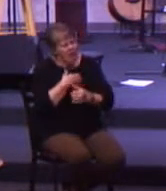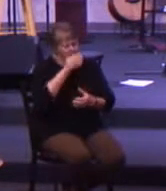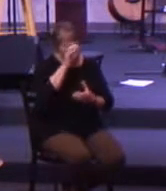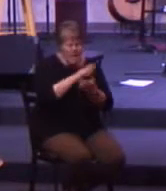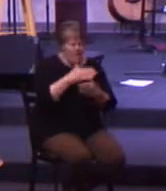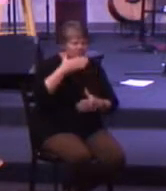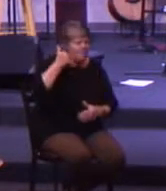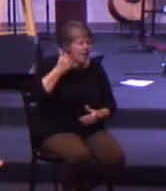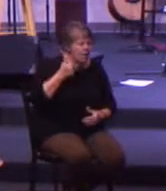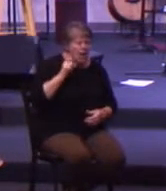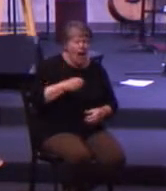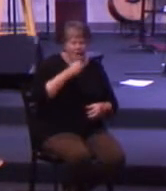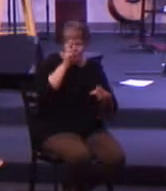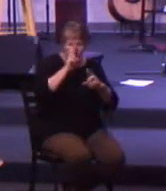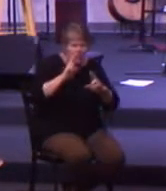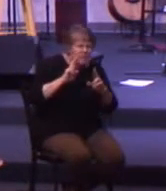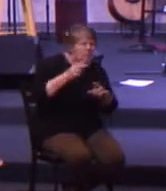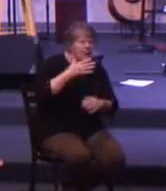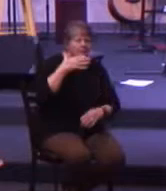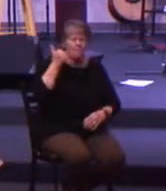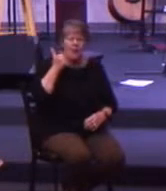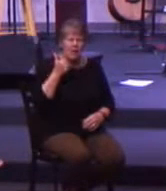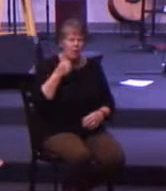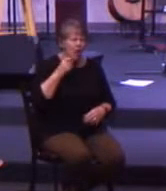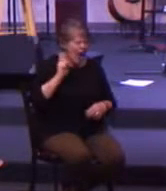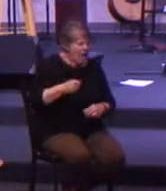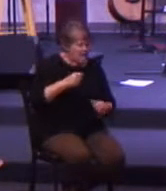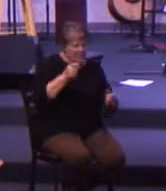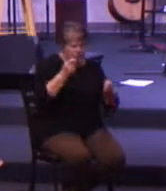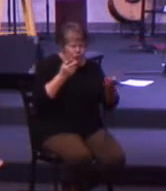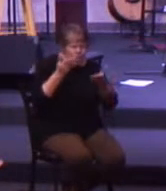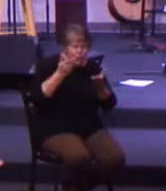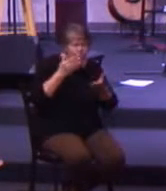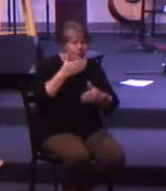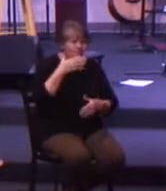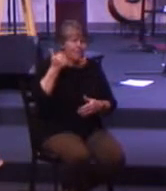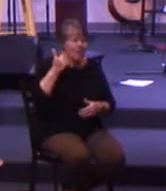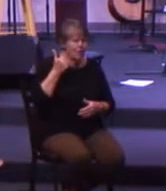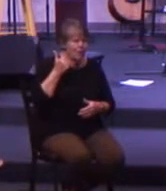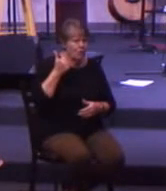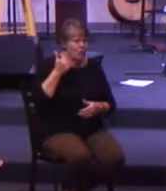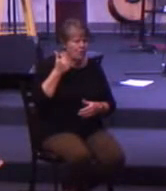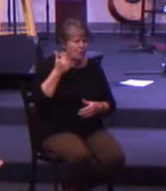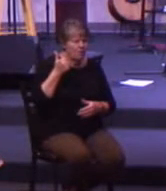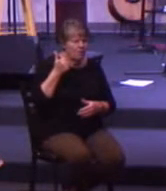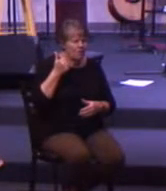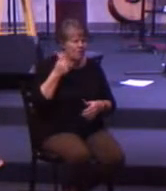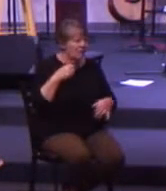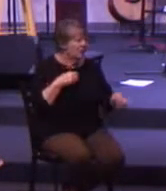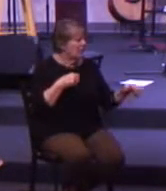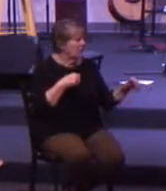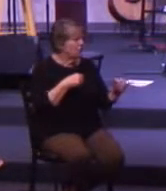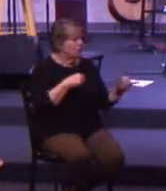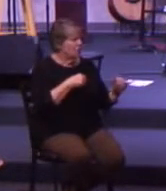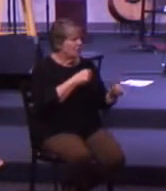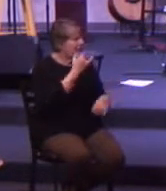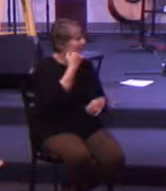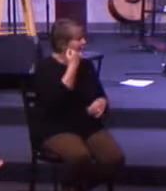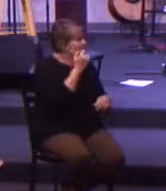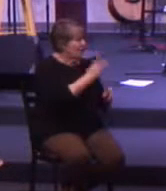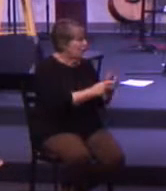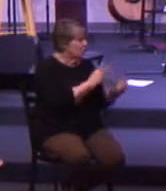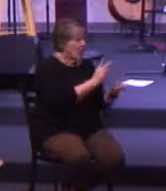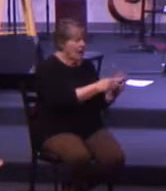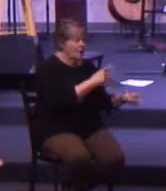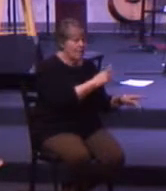need to respect my husband better. And just like the Israelites in Egypt, they think maybe the solution to this